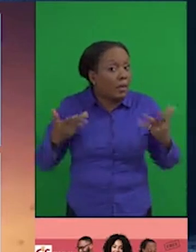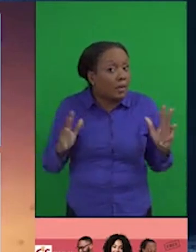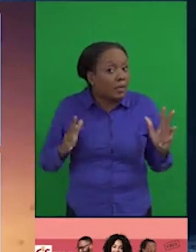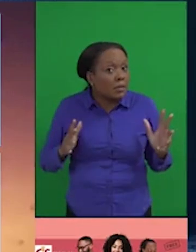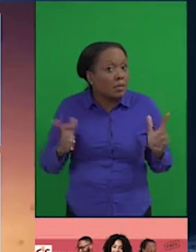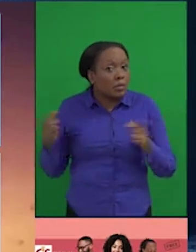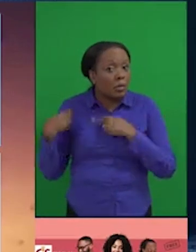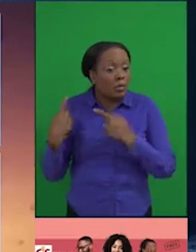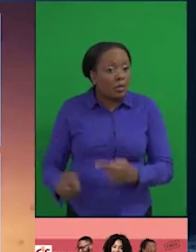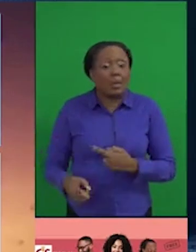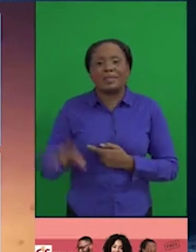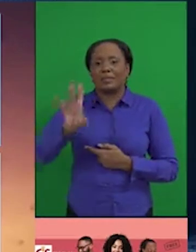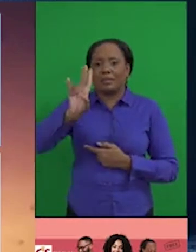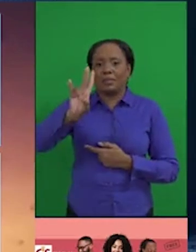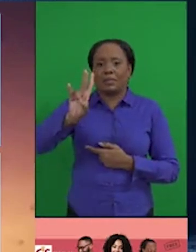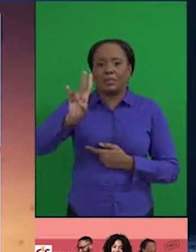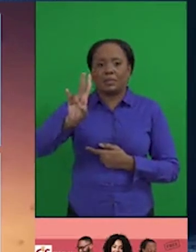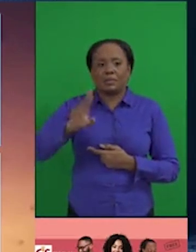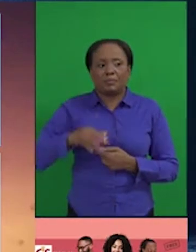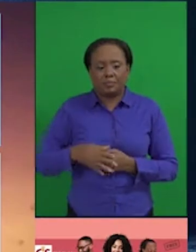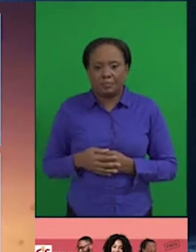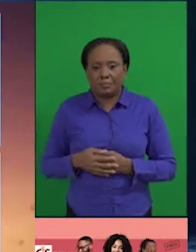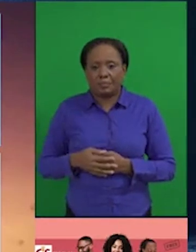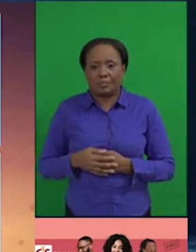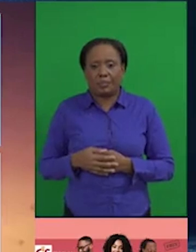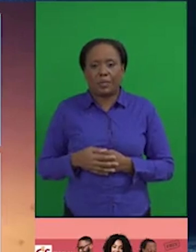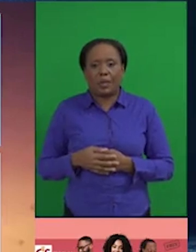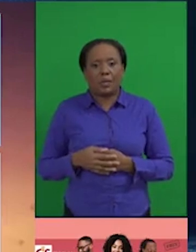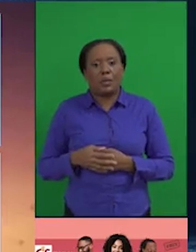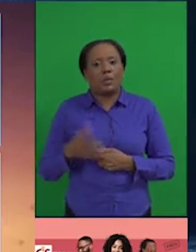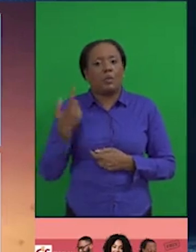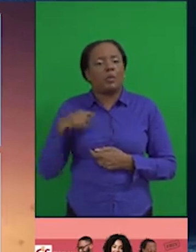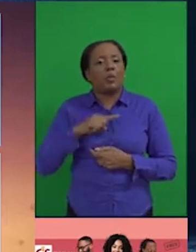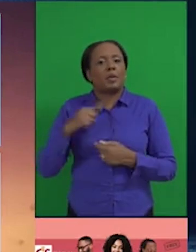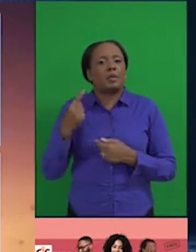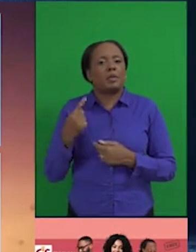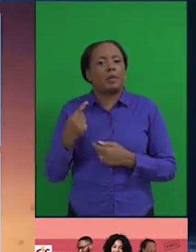seven. We're already beating the record as set right now.